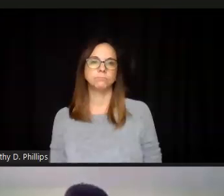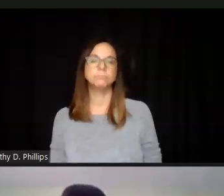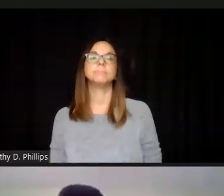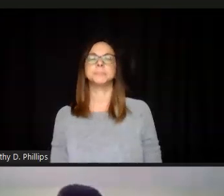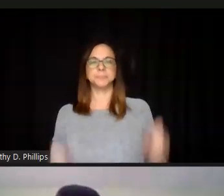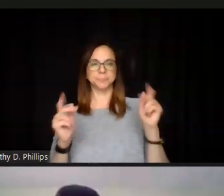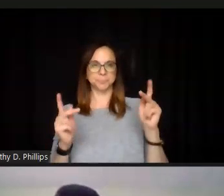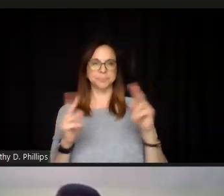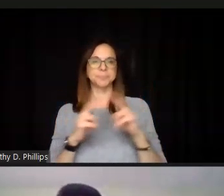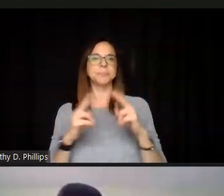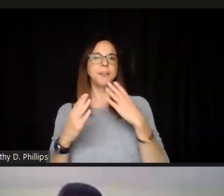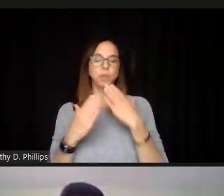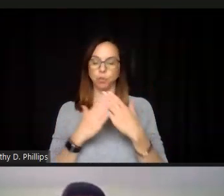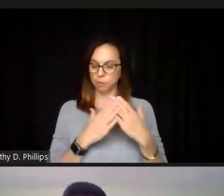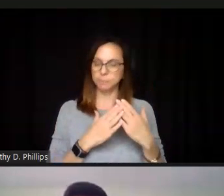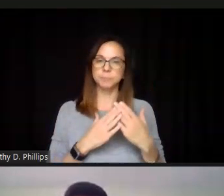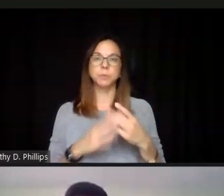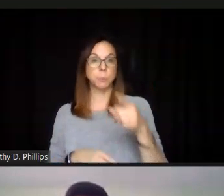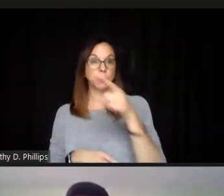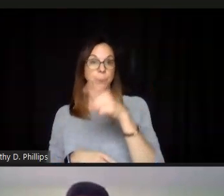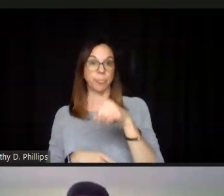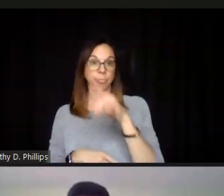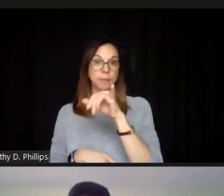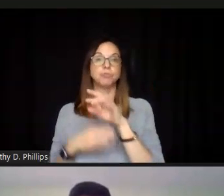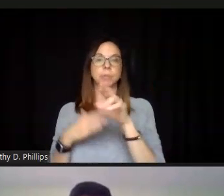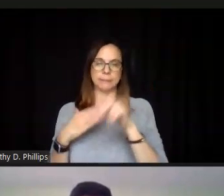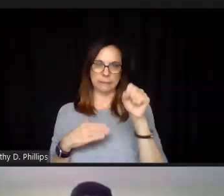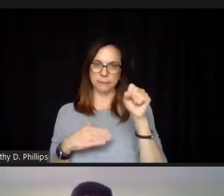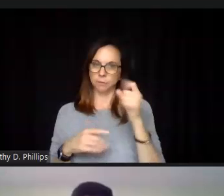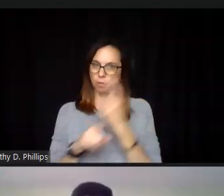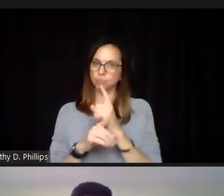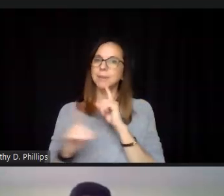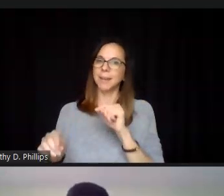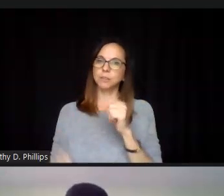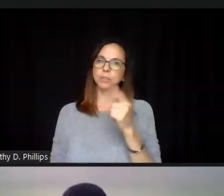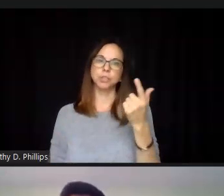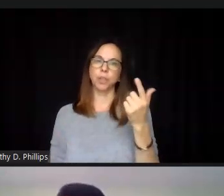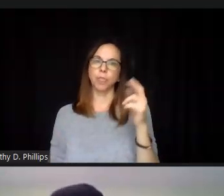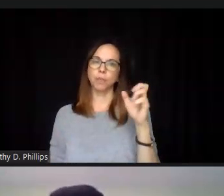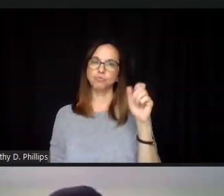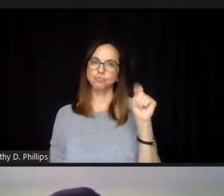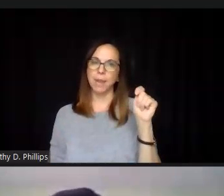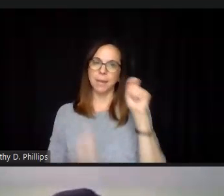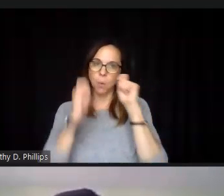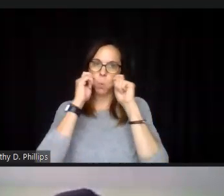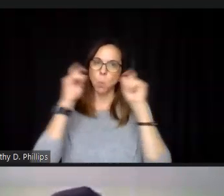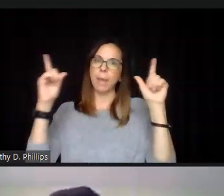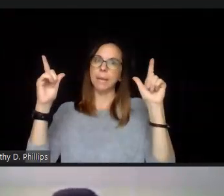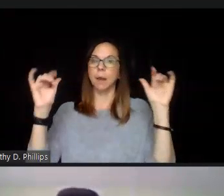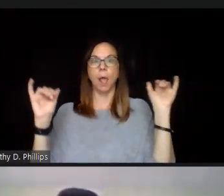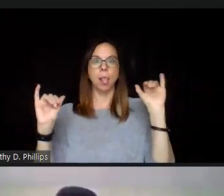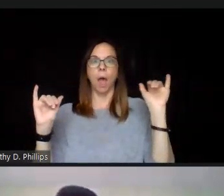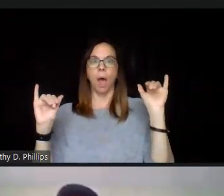All right, very good. So here's our results. Yes, the correct answer here is the Great Awakening. It's as if they